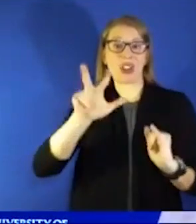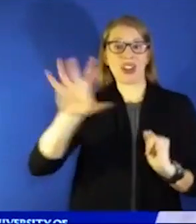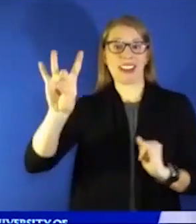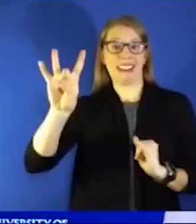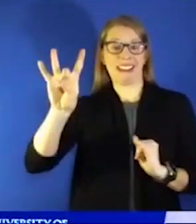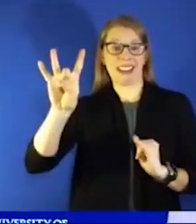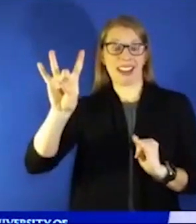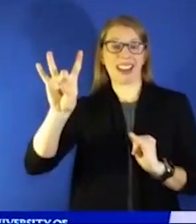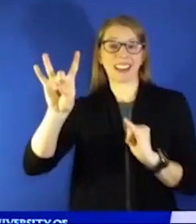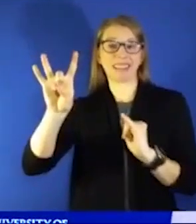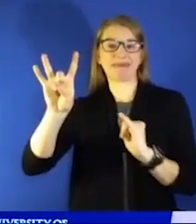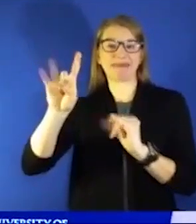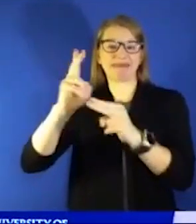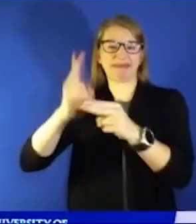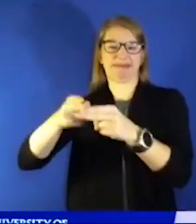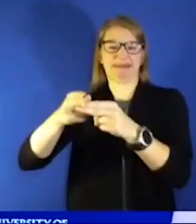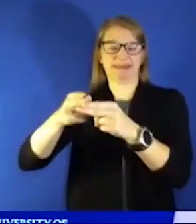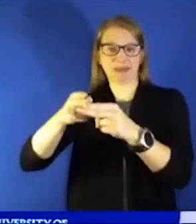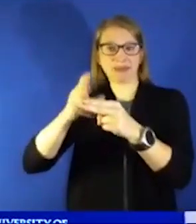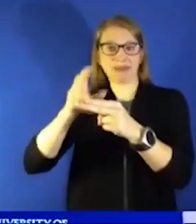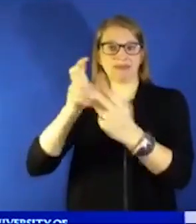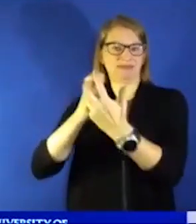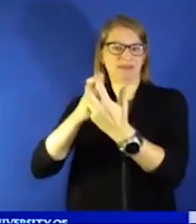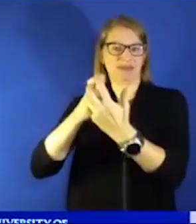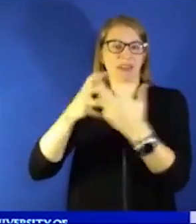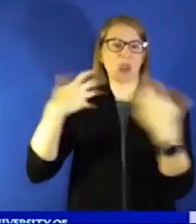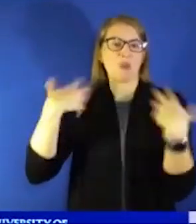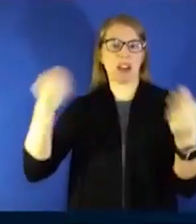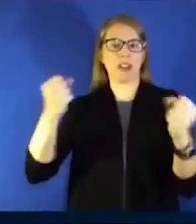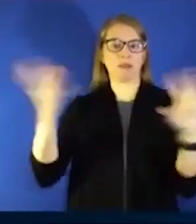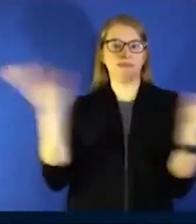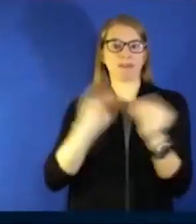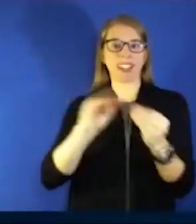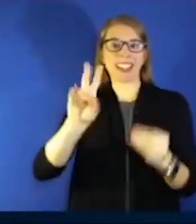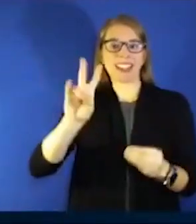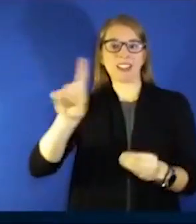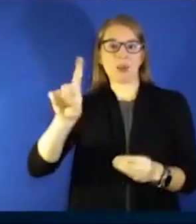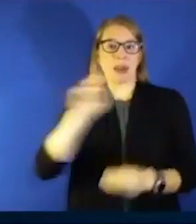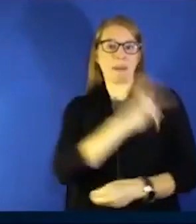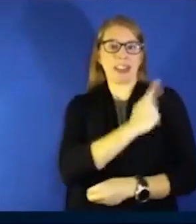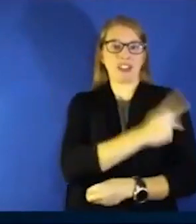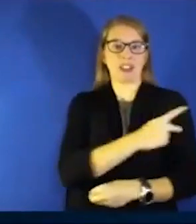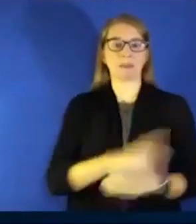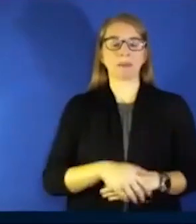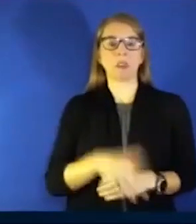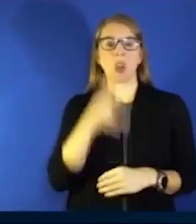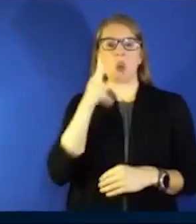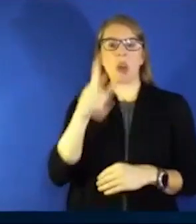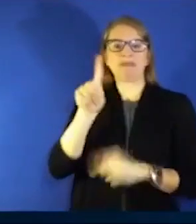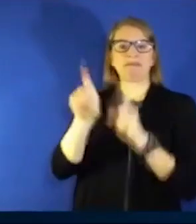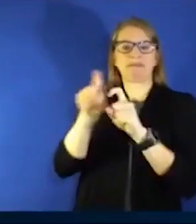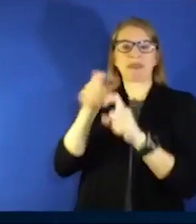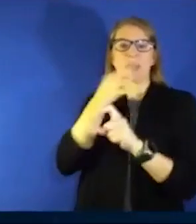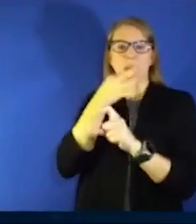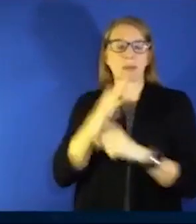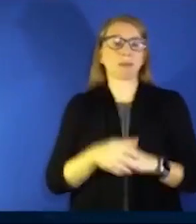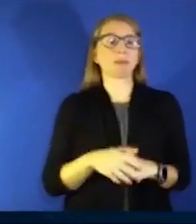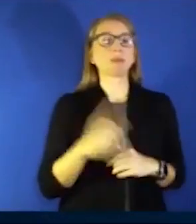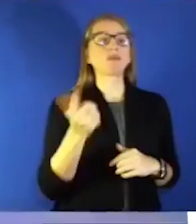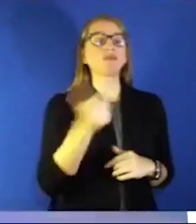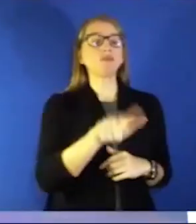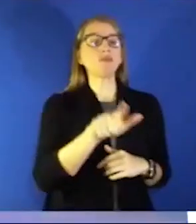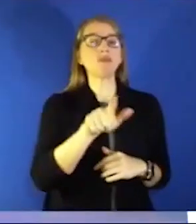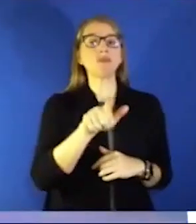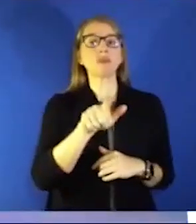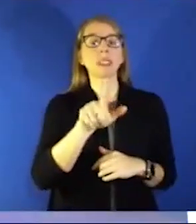recovery category, so 71 total. All right, thanks for that. We'll jump back in with you here in just a moment. Dr. Ault, the CDC meeting,